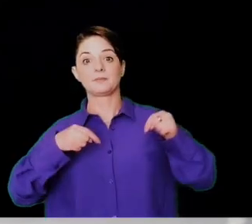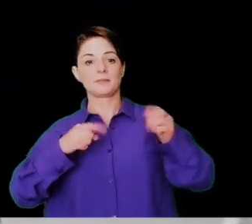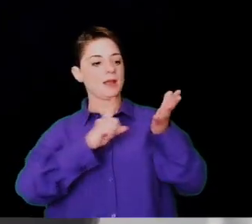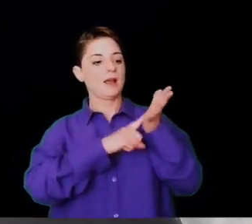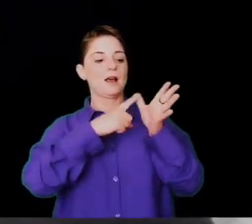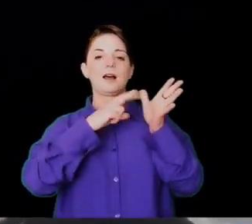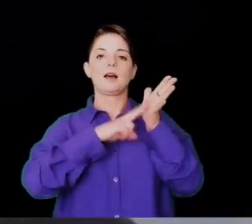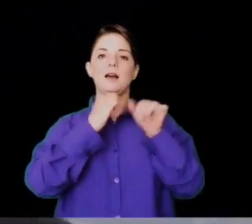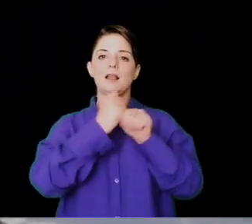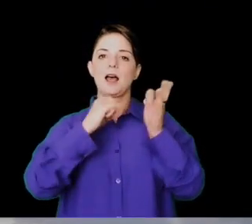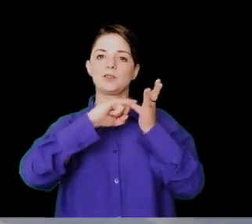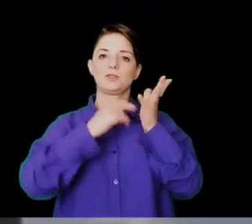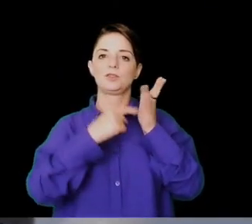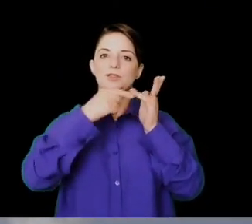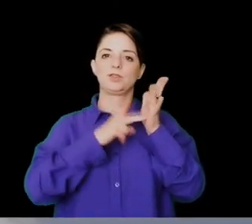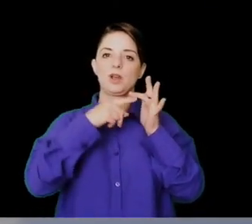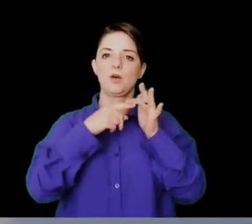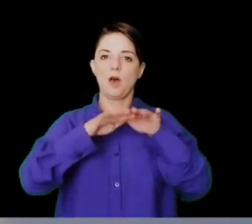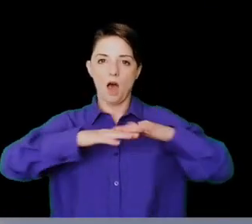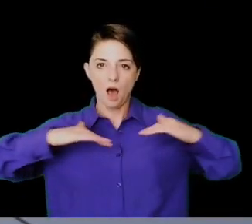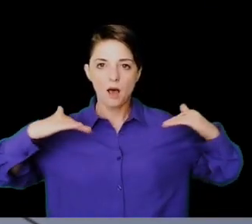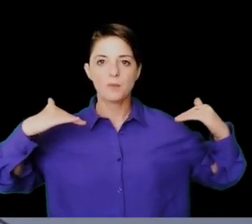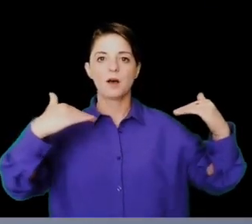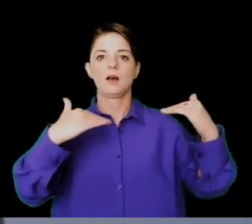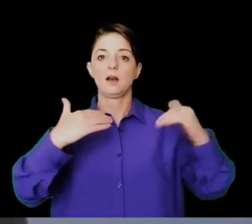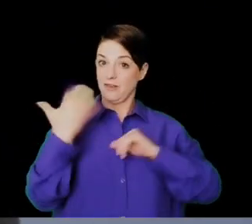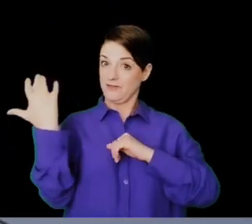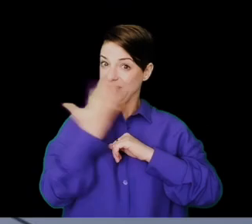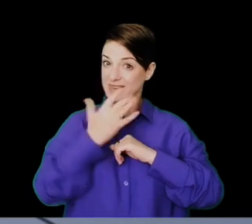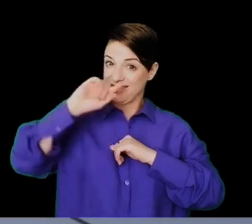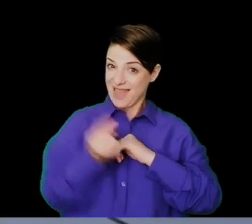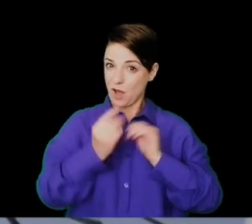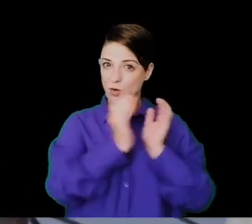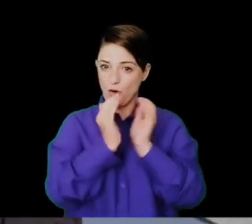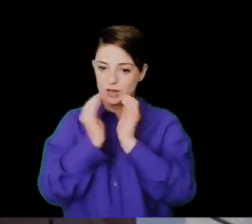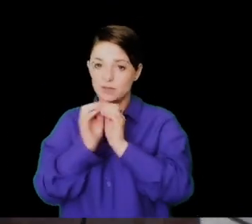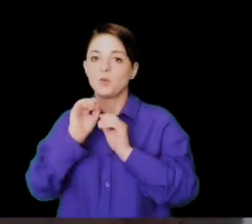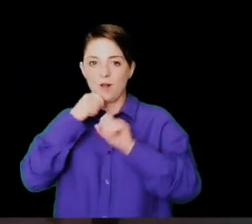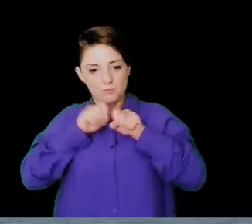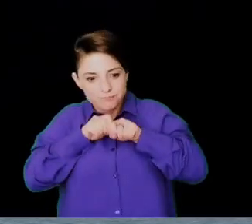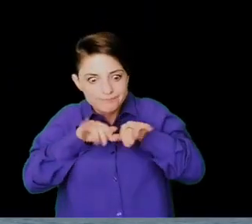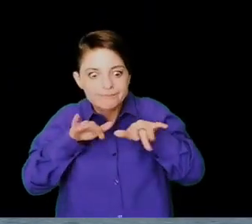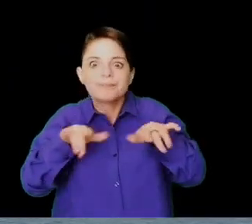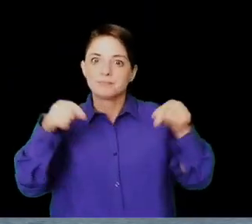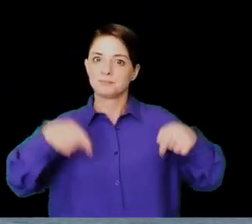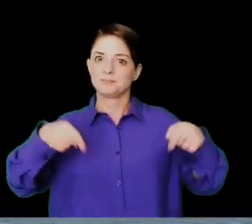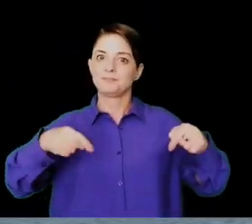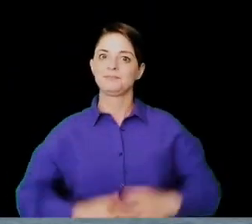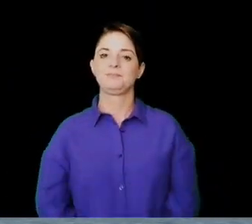We're here in Langston Harbour and we are deploying our 15,000 oysters onto our reef. Really exciting time.